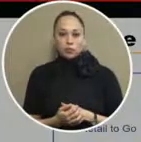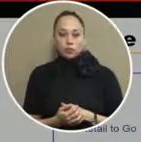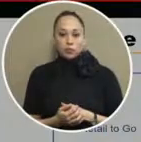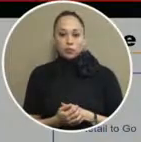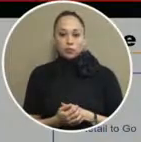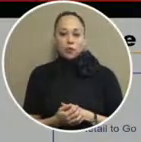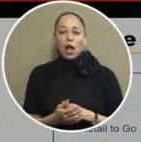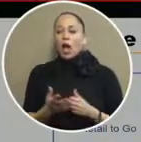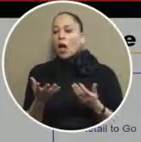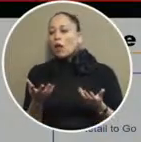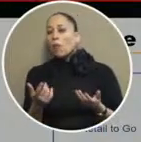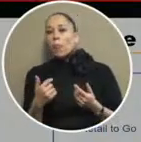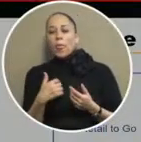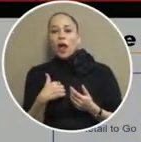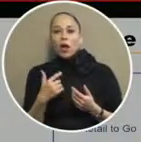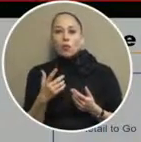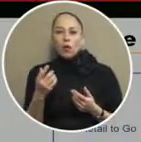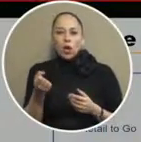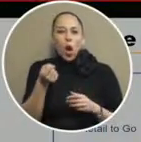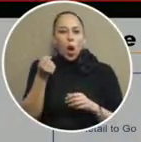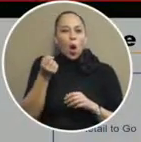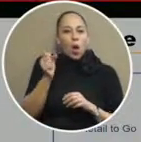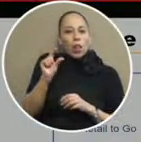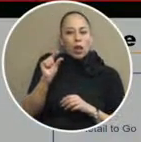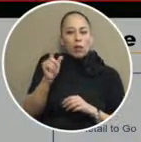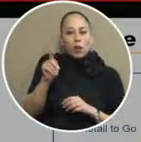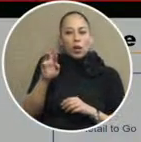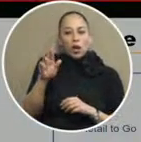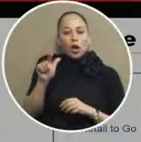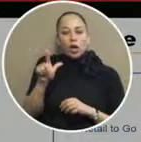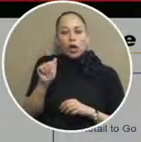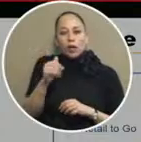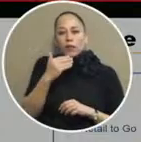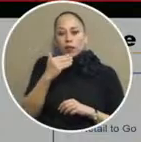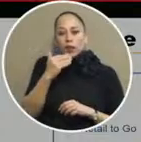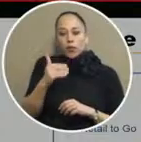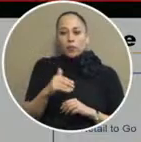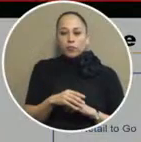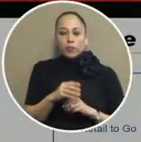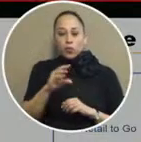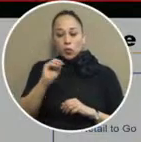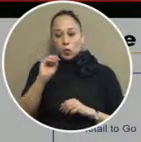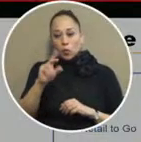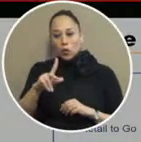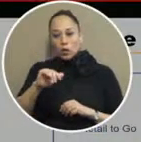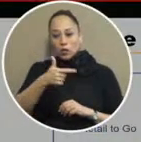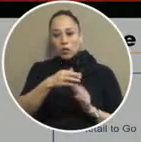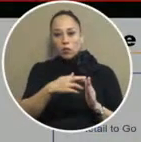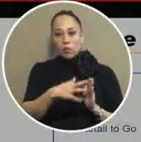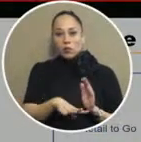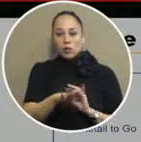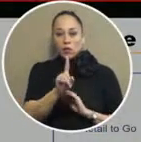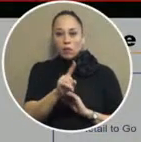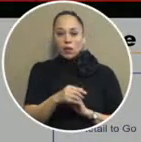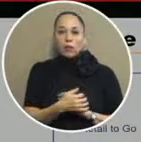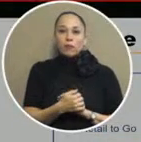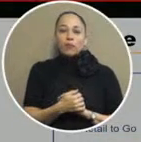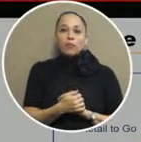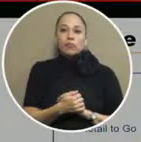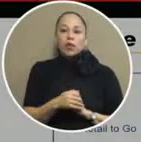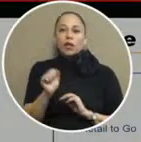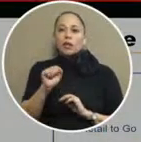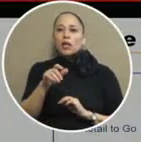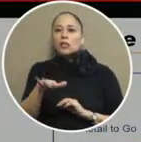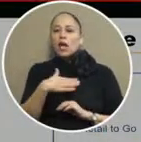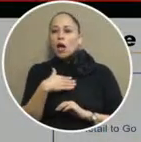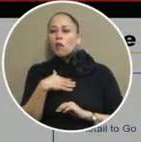Thanks. I'm actually, I'm going to hold off a little bit, Carla. Thank you for the information. Okay. Mayor Pro Tem? Yeah, I was just